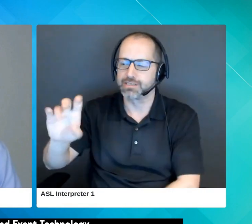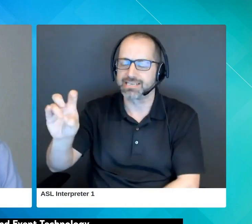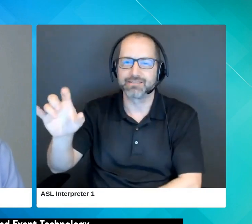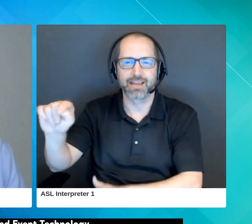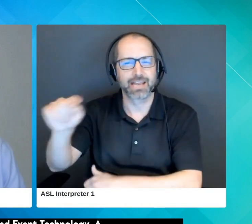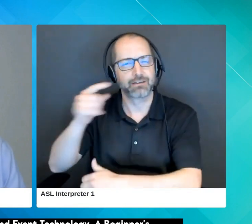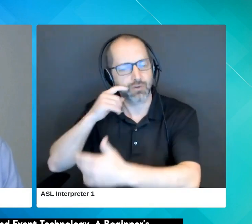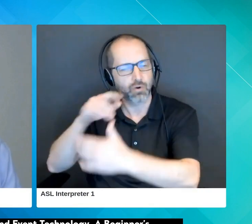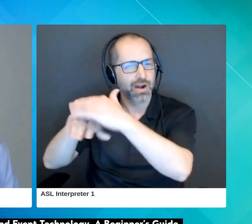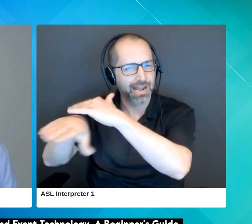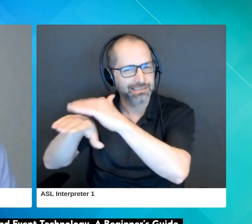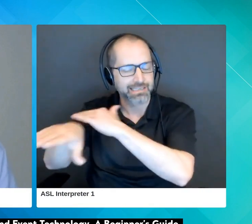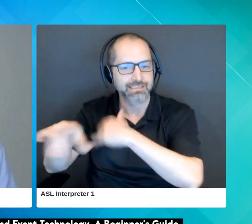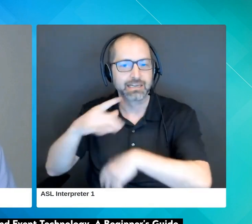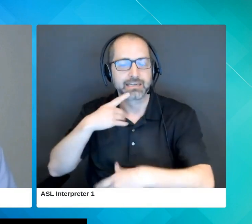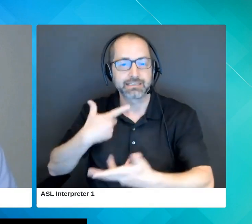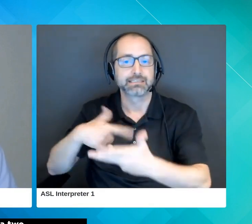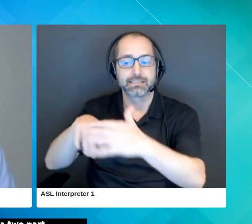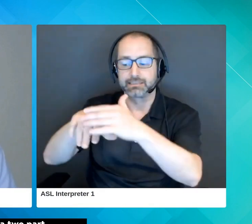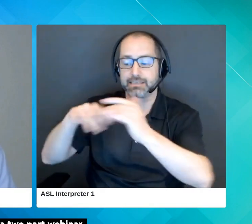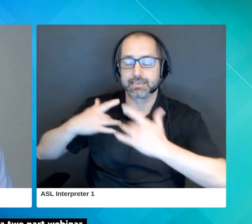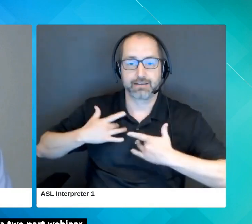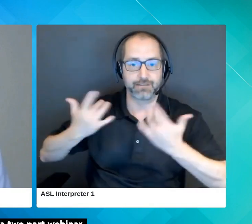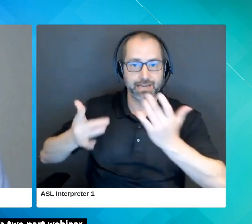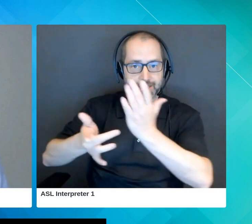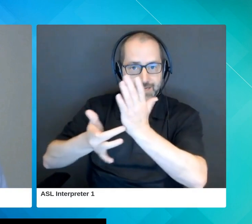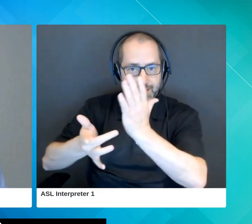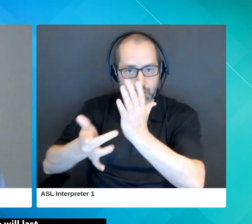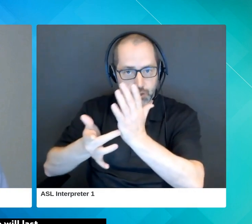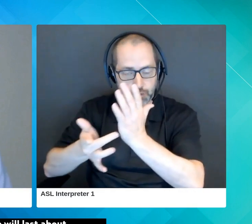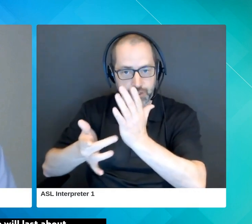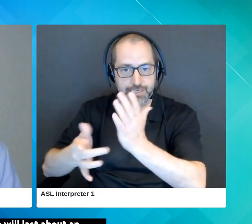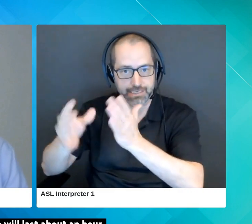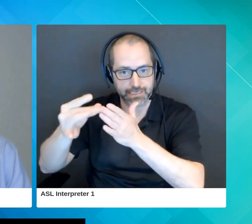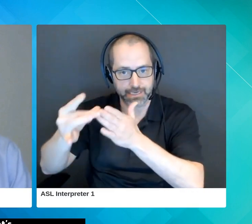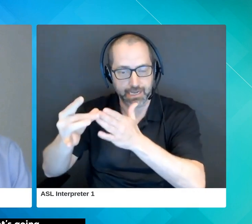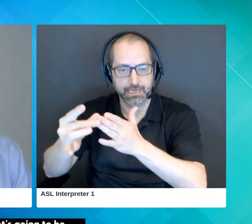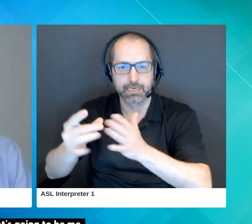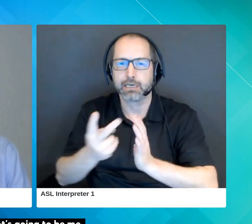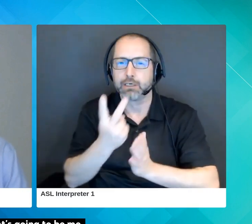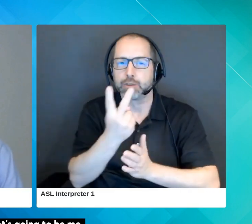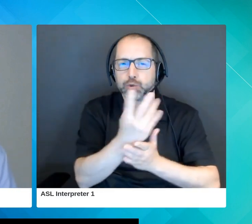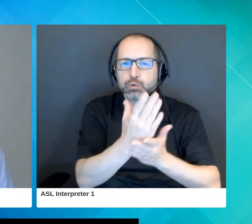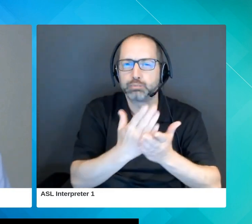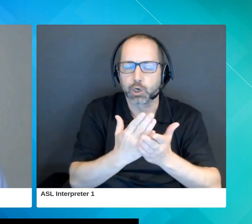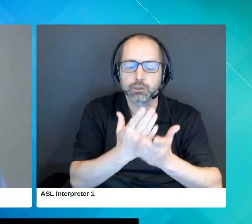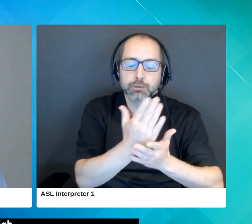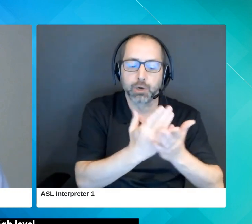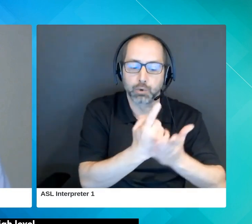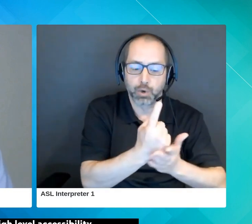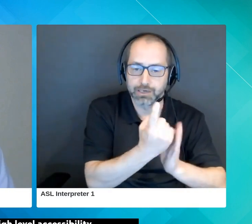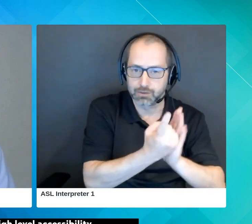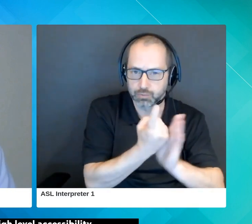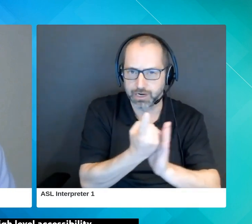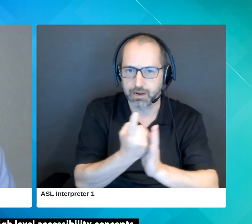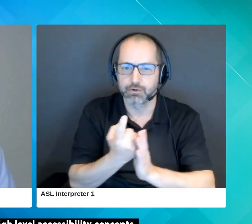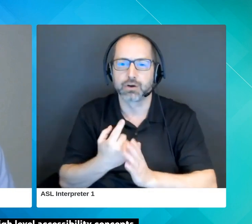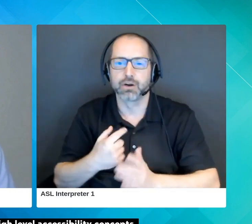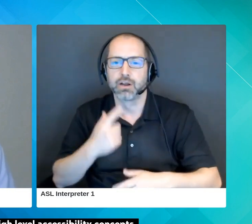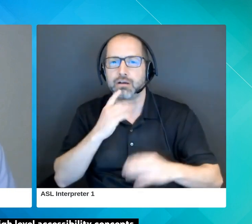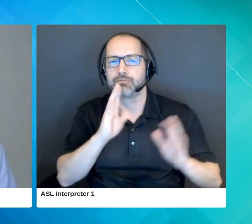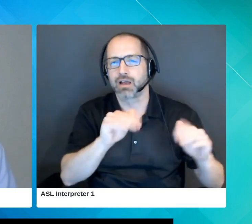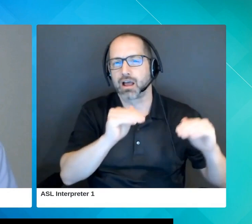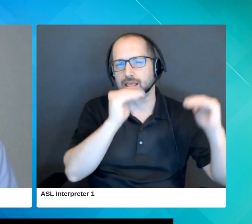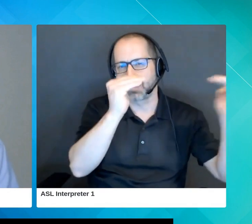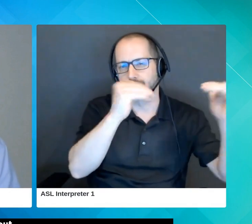Event Technology, a Beginner's Guide. It's a two-part webinar. Part one will last about an hour. That's going to be me. I'll talk about high-level accessibility